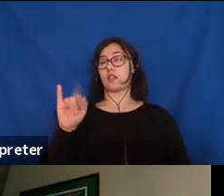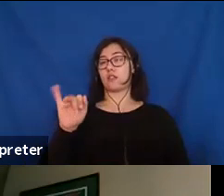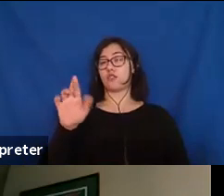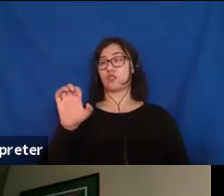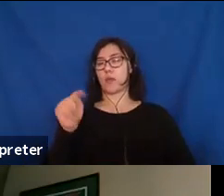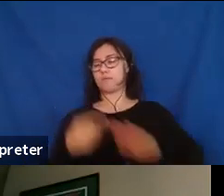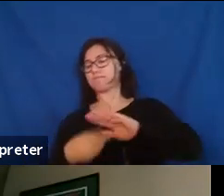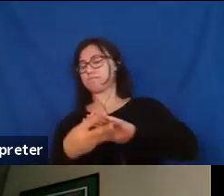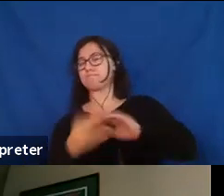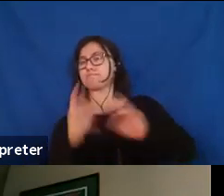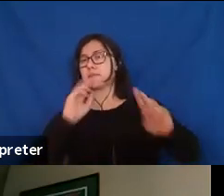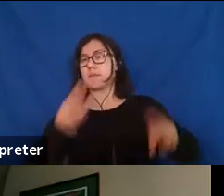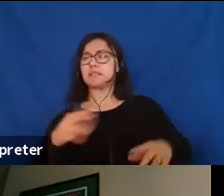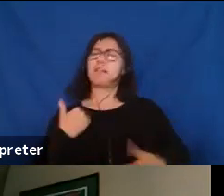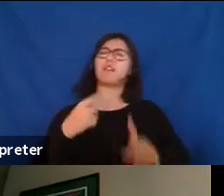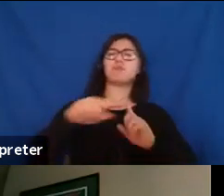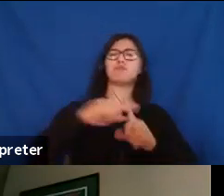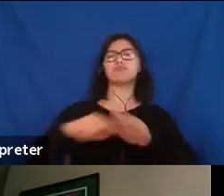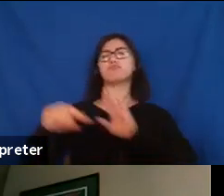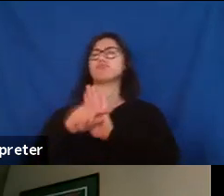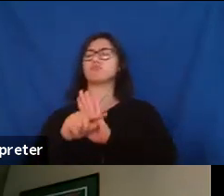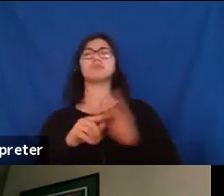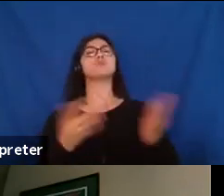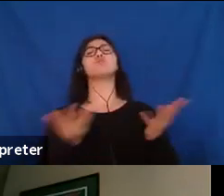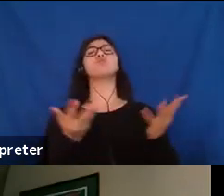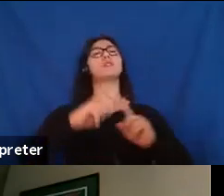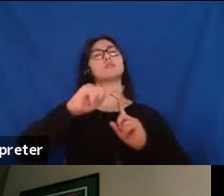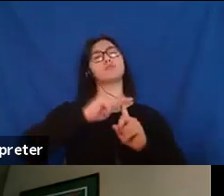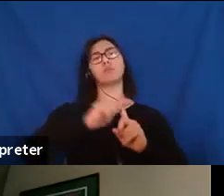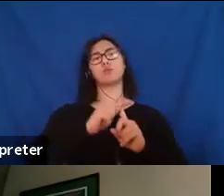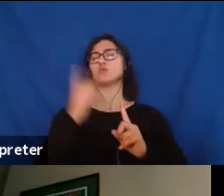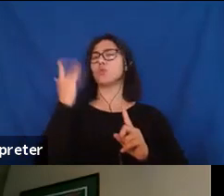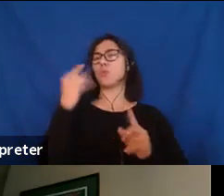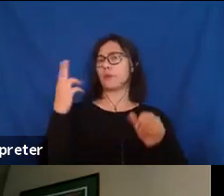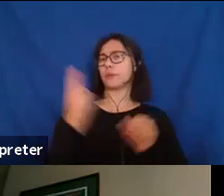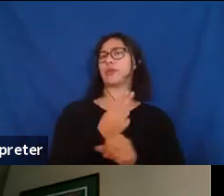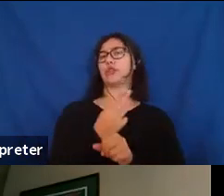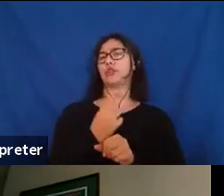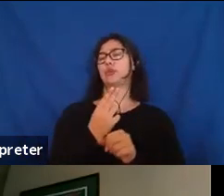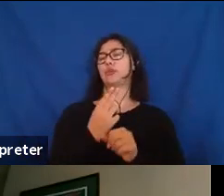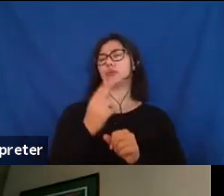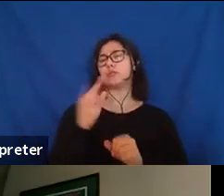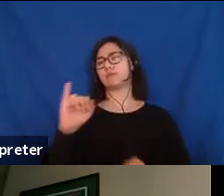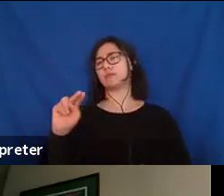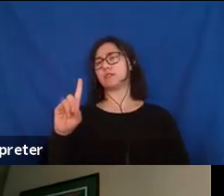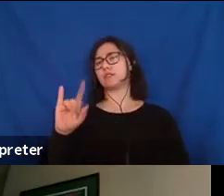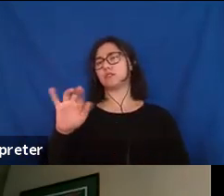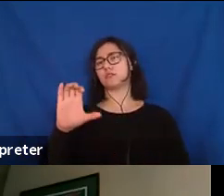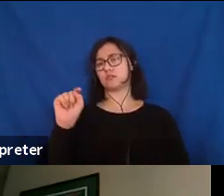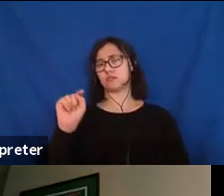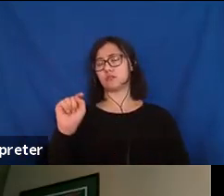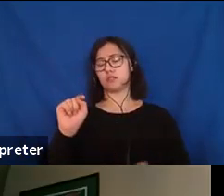had some pros and some cons. What were some of the pros of why we use indirect responses? Go ahead and just unmute yourself and call out. They